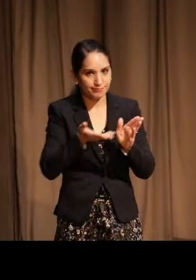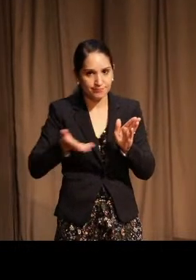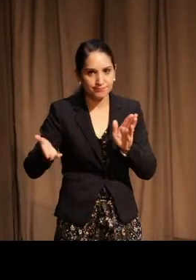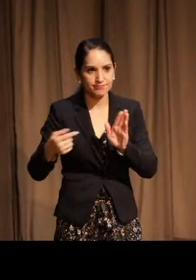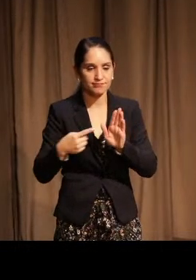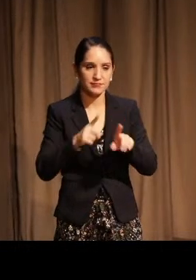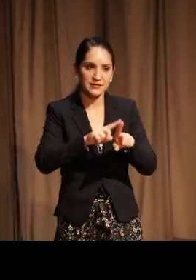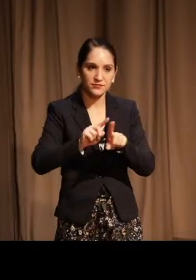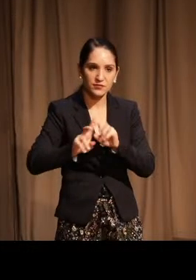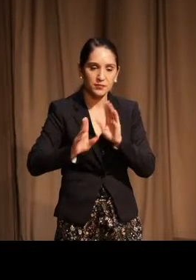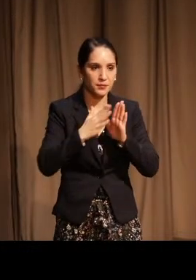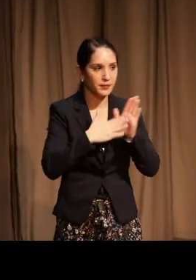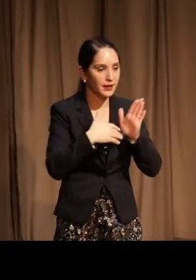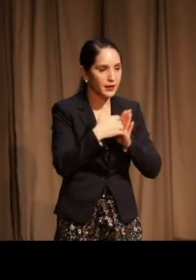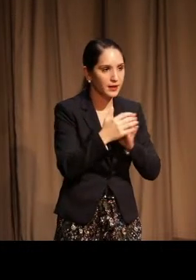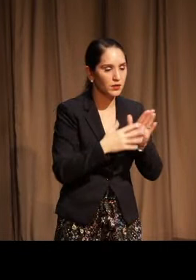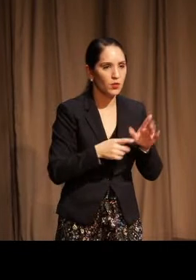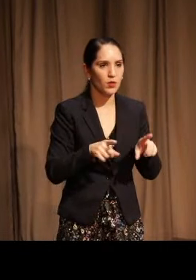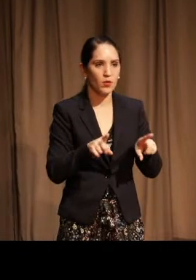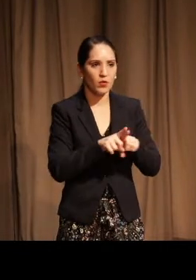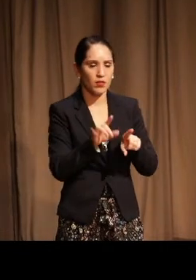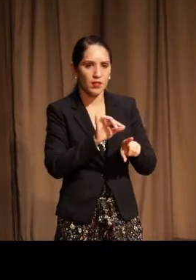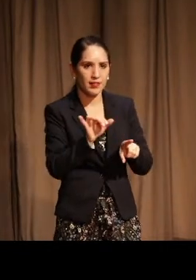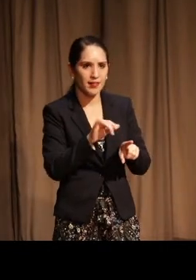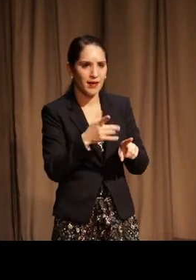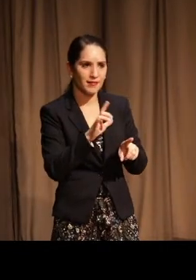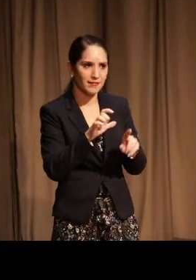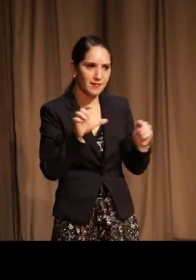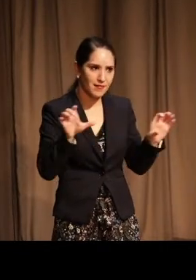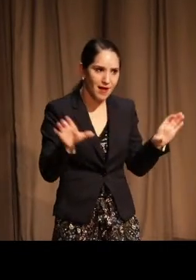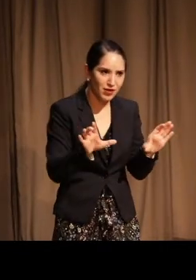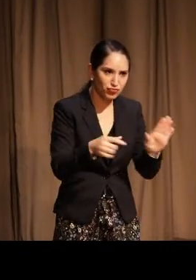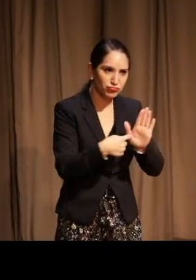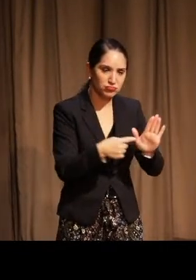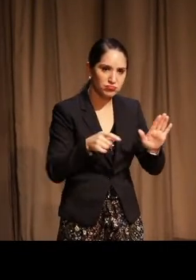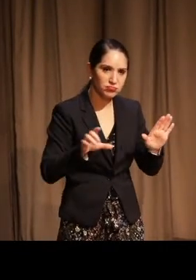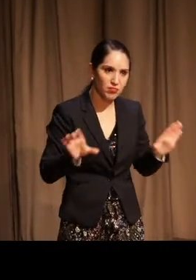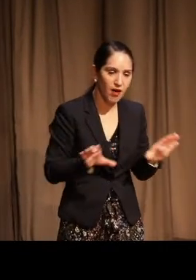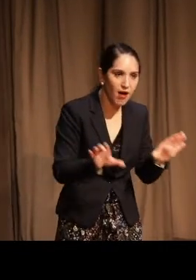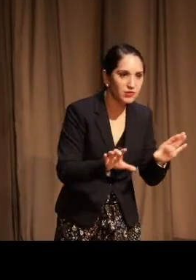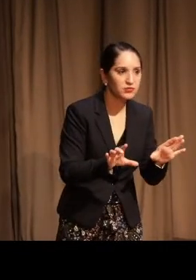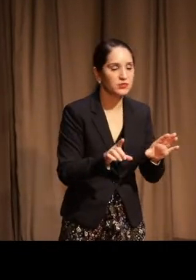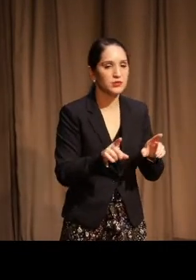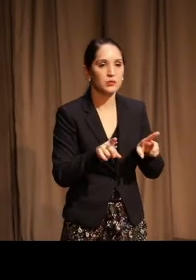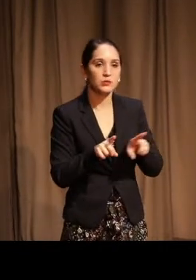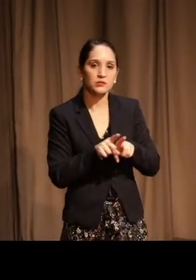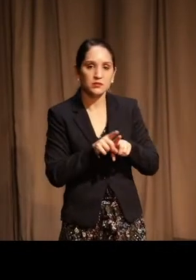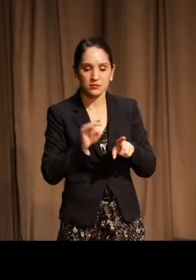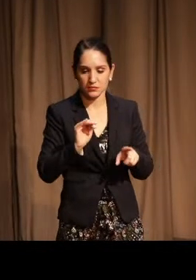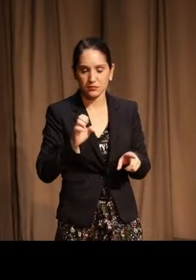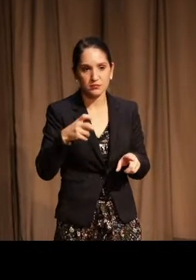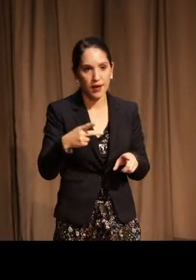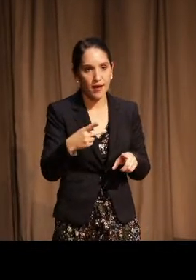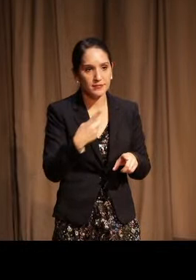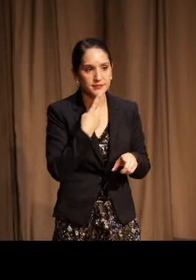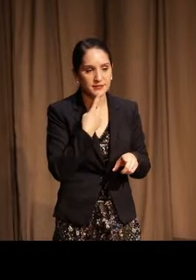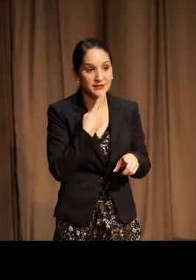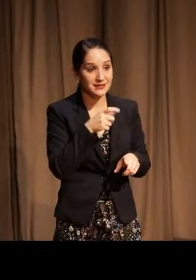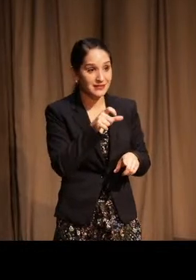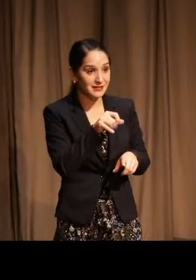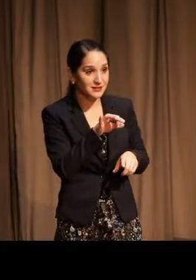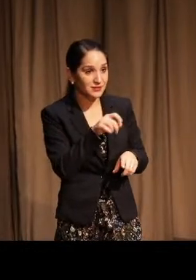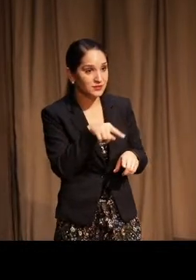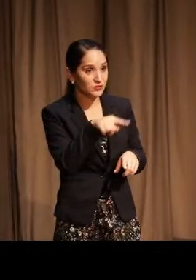giving a point of action, a point of departure for us. The map. The map says, if you don't let